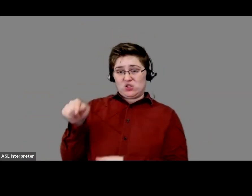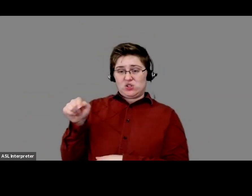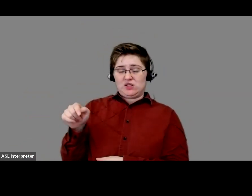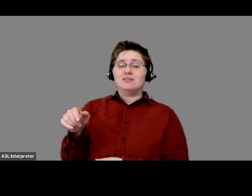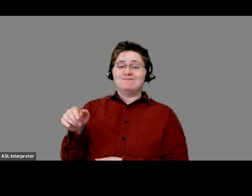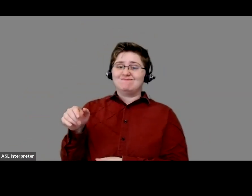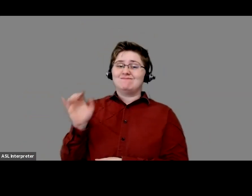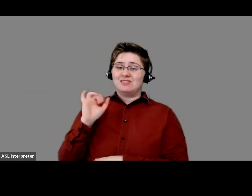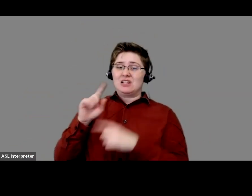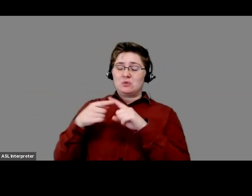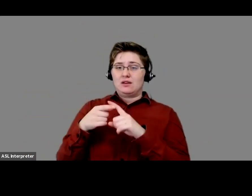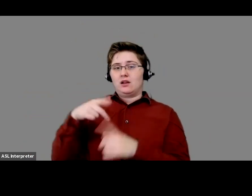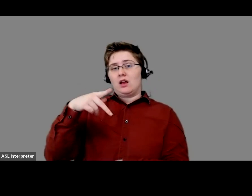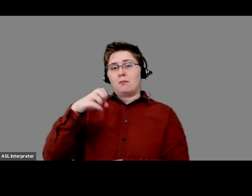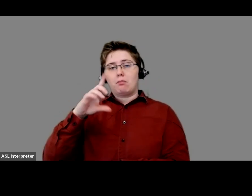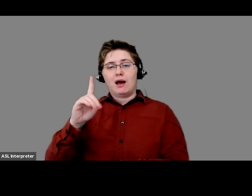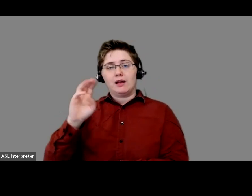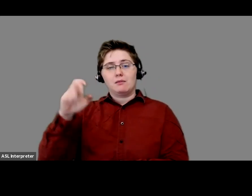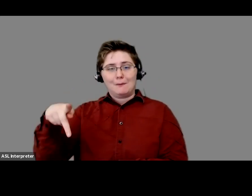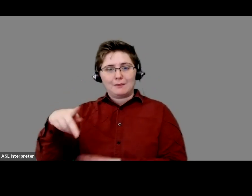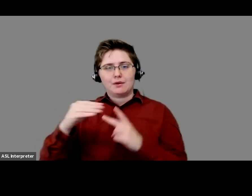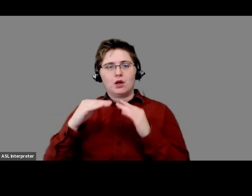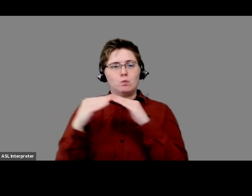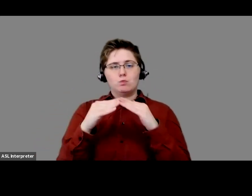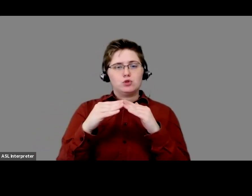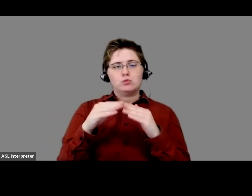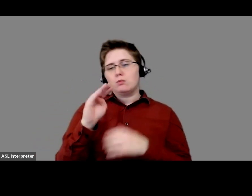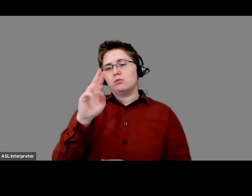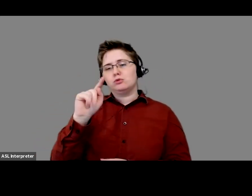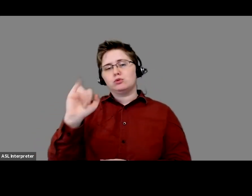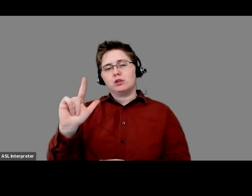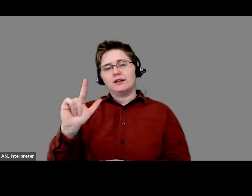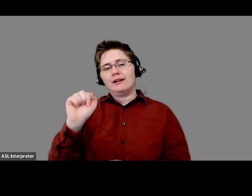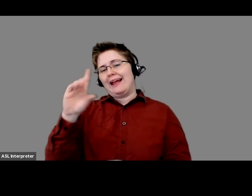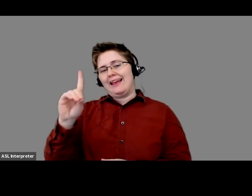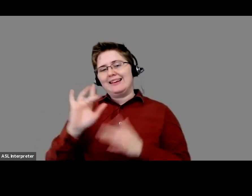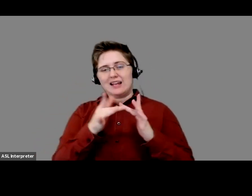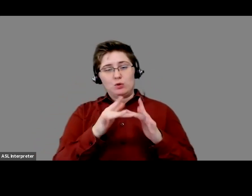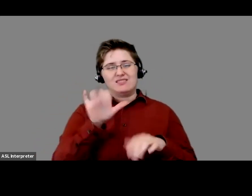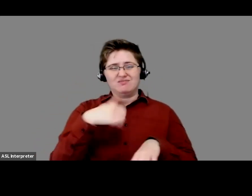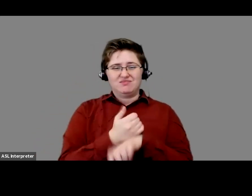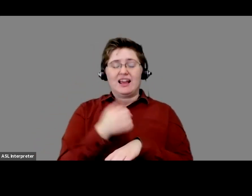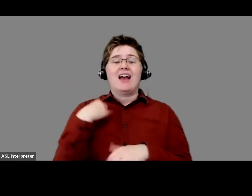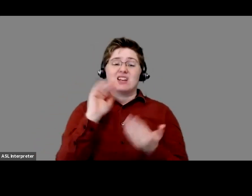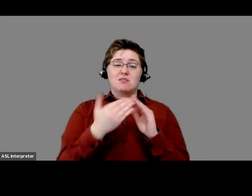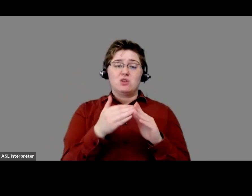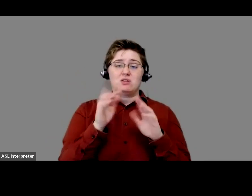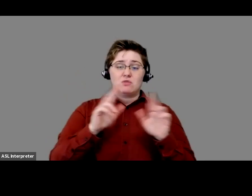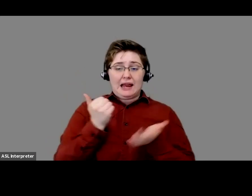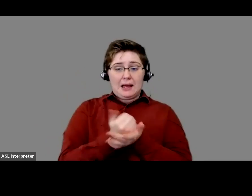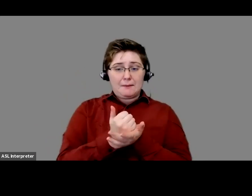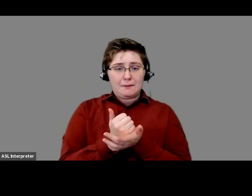that's where things like that pod mapping and those mutual aid networks come into play, having that community that can help you. But